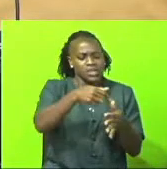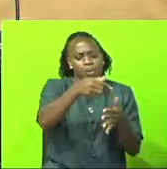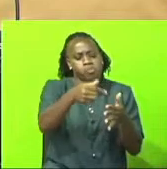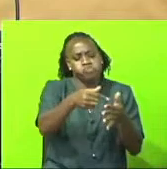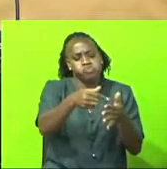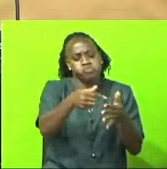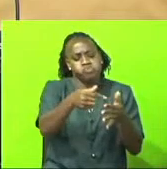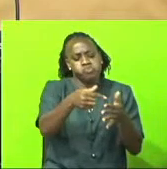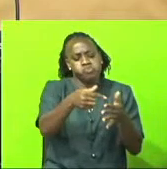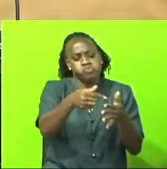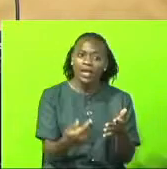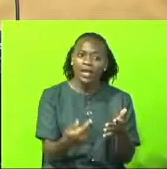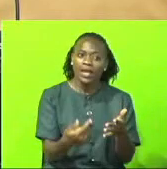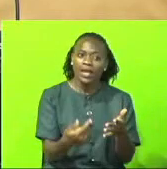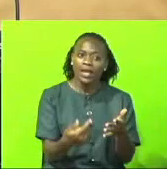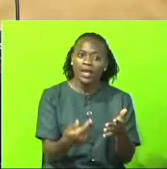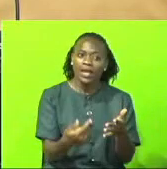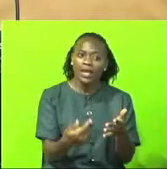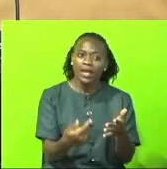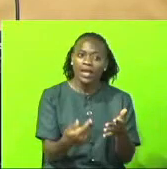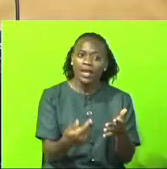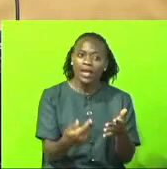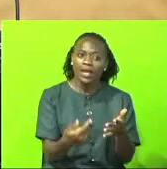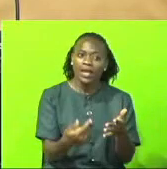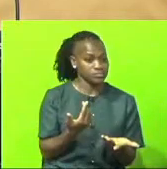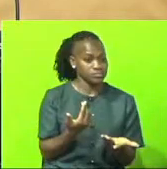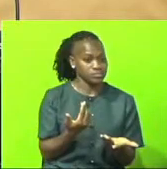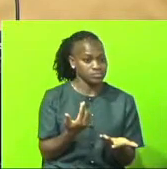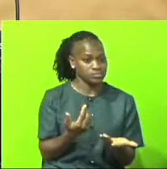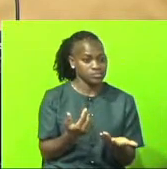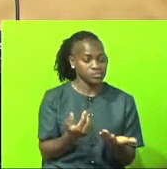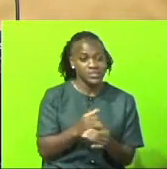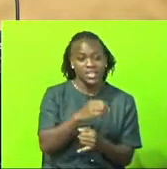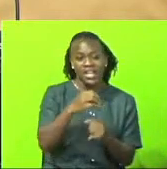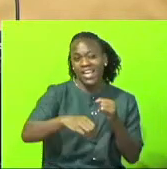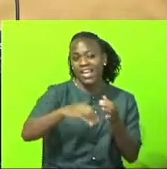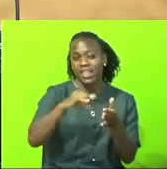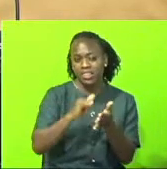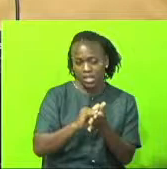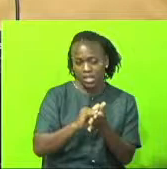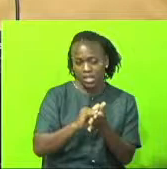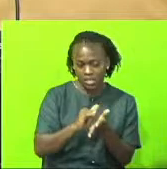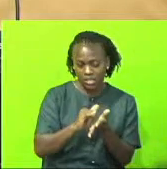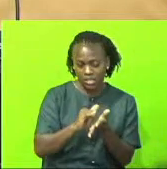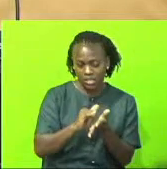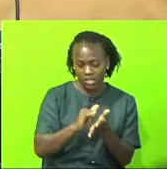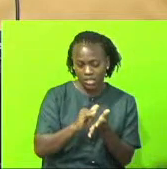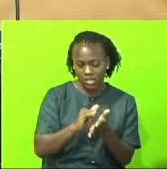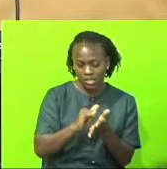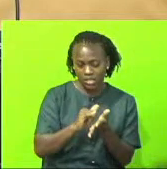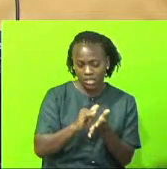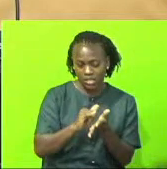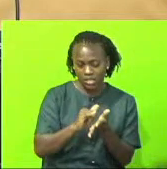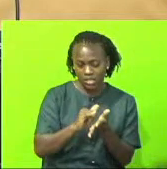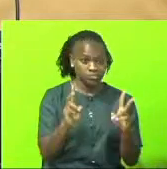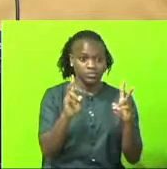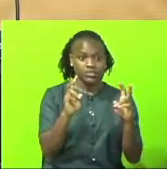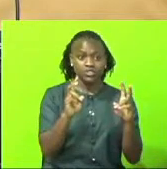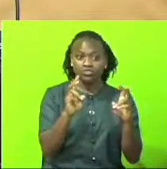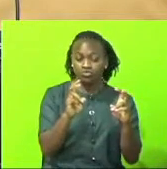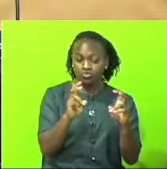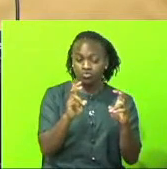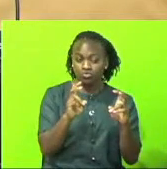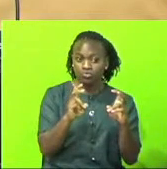let me concede that this is a serious constitutional matter.